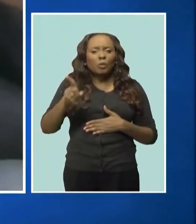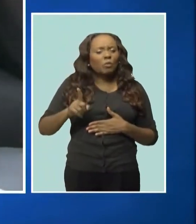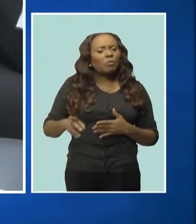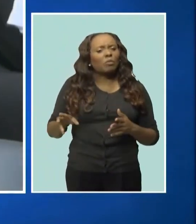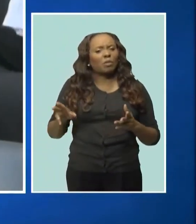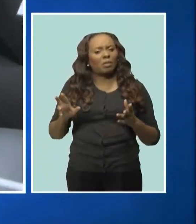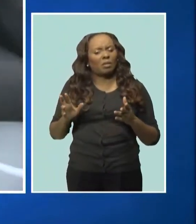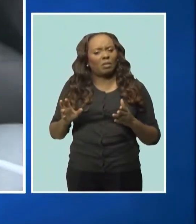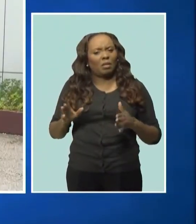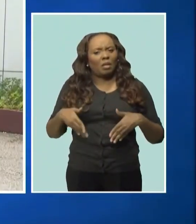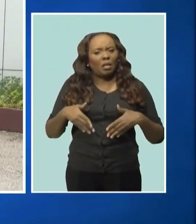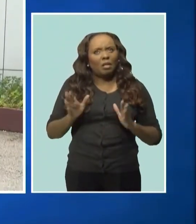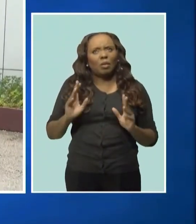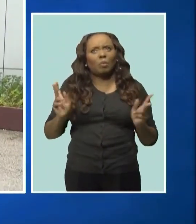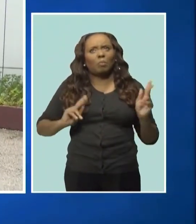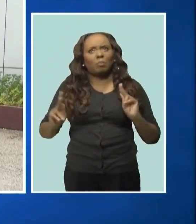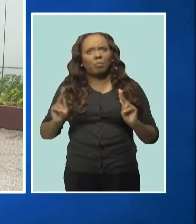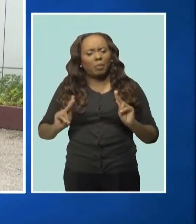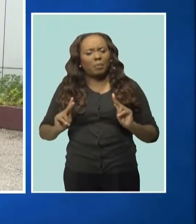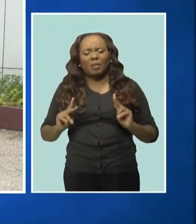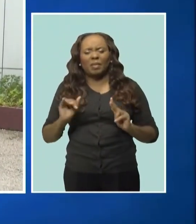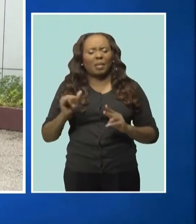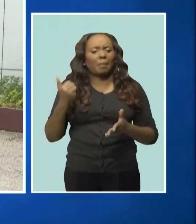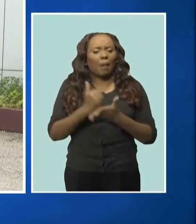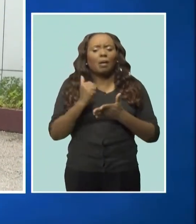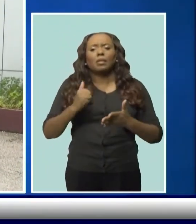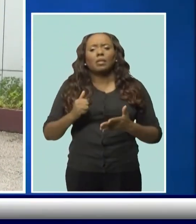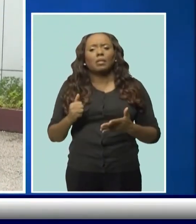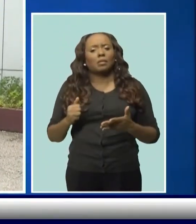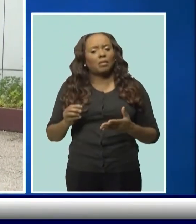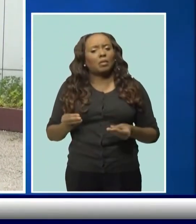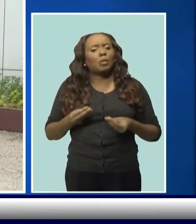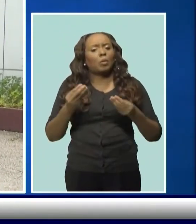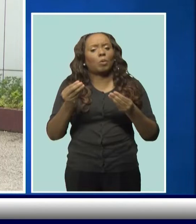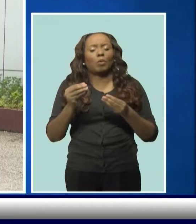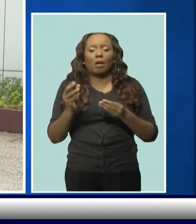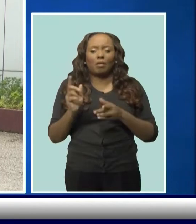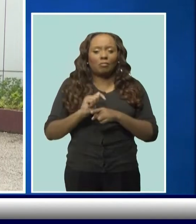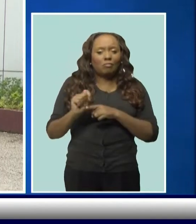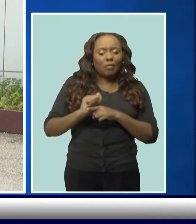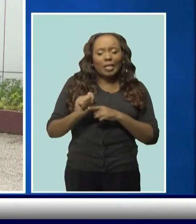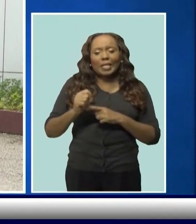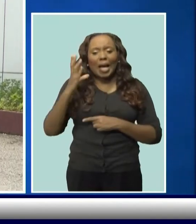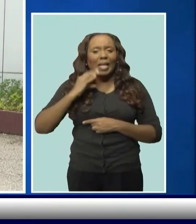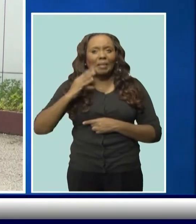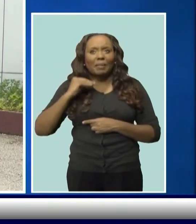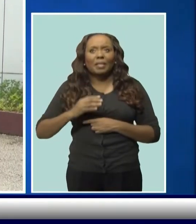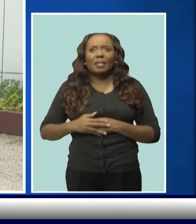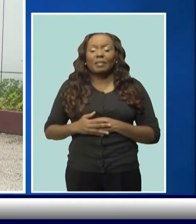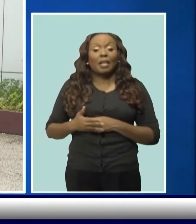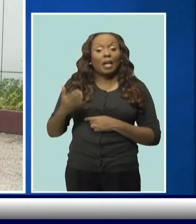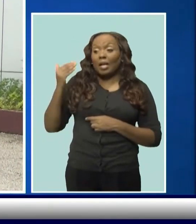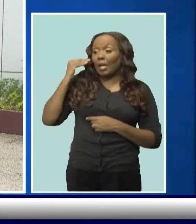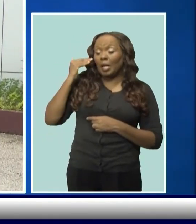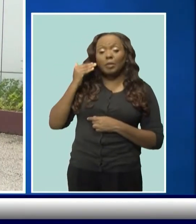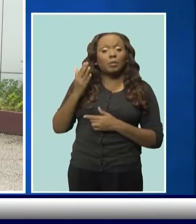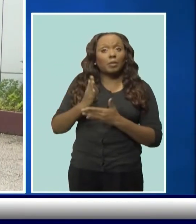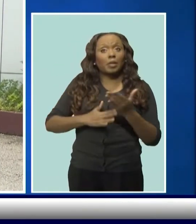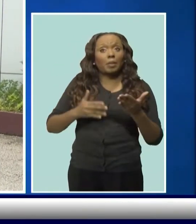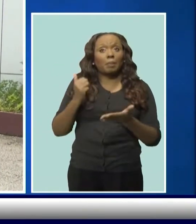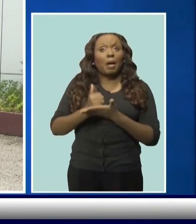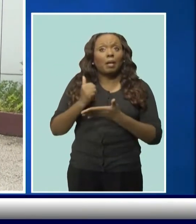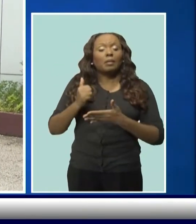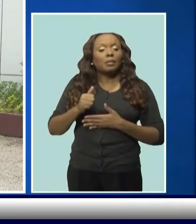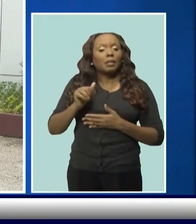on a test drive. Most of the banks have financing for EV vehicles, and the Stand Republic Bank is also joining on board with